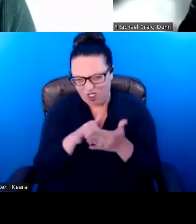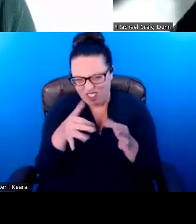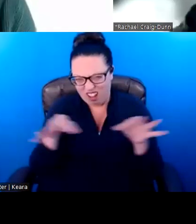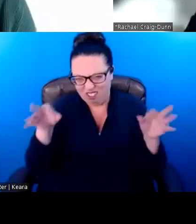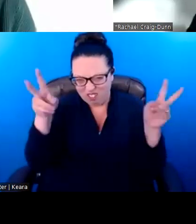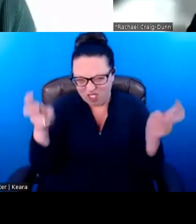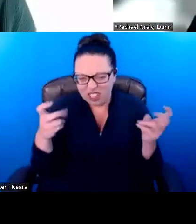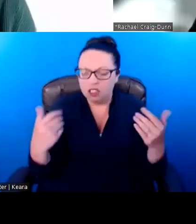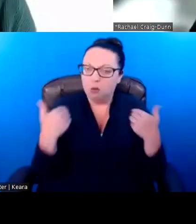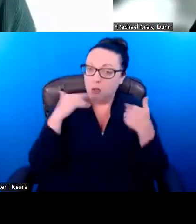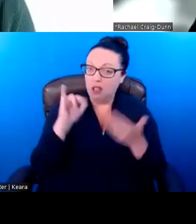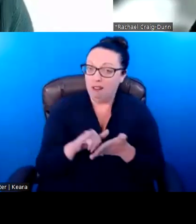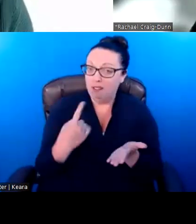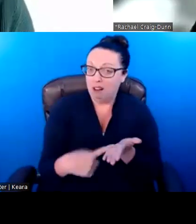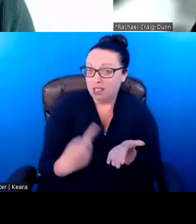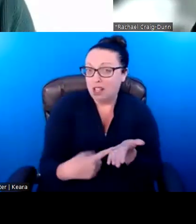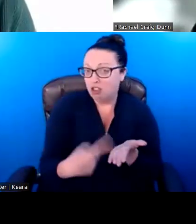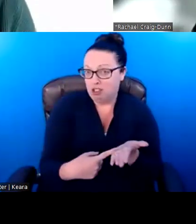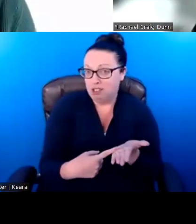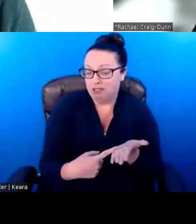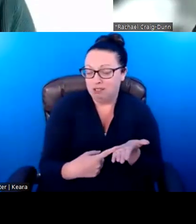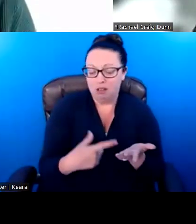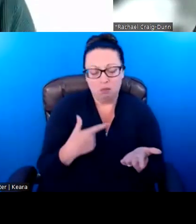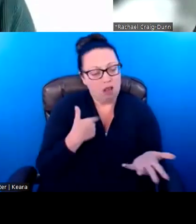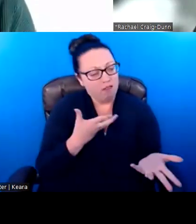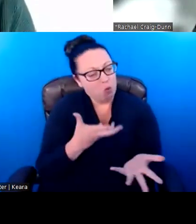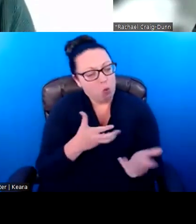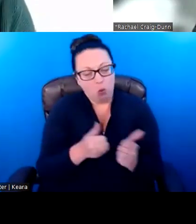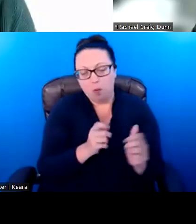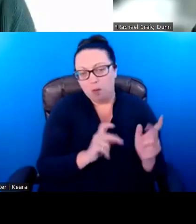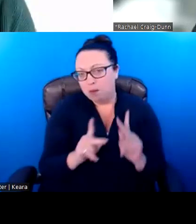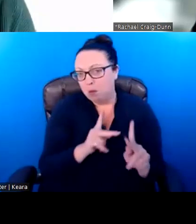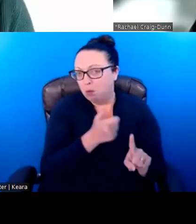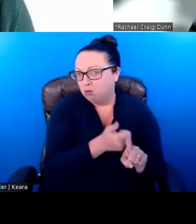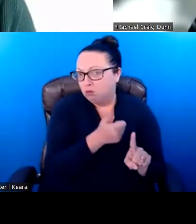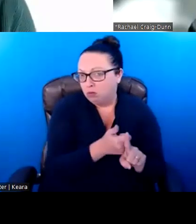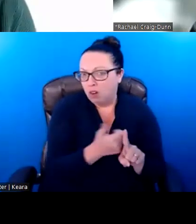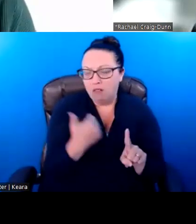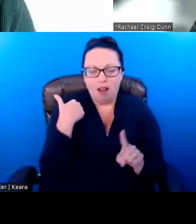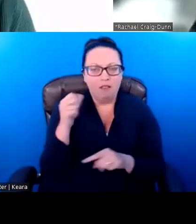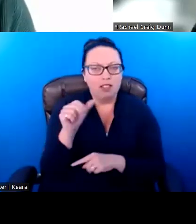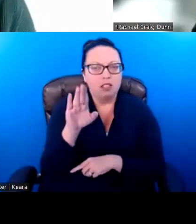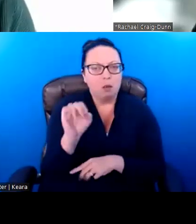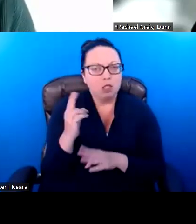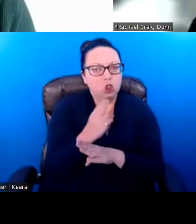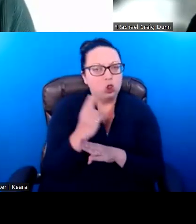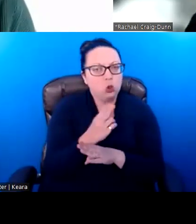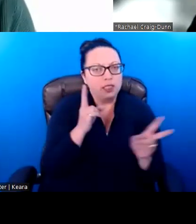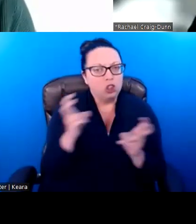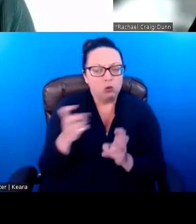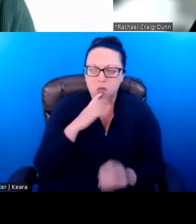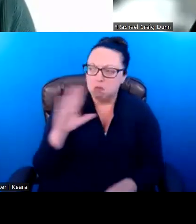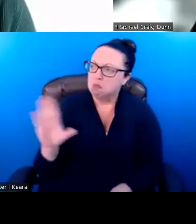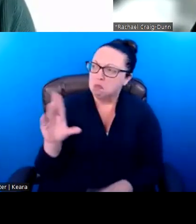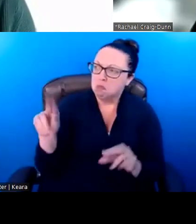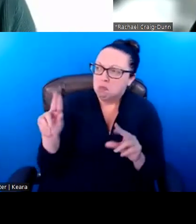because it's amazing. I've worked with people themselves that have had substance use issues, and they'll tell you, oh, I don't have any